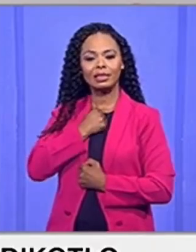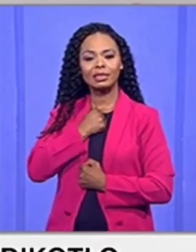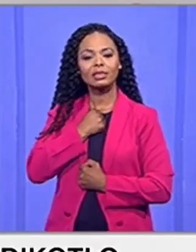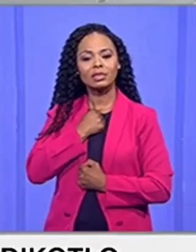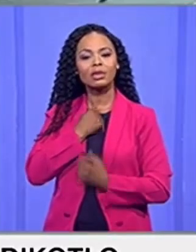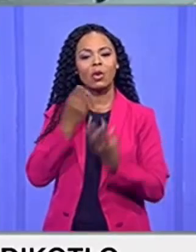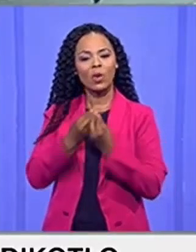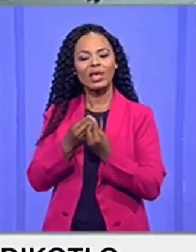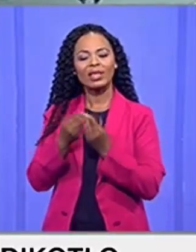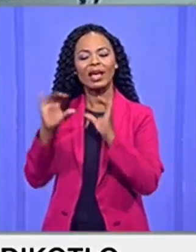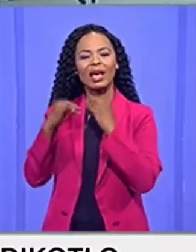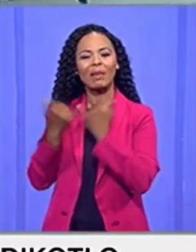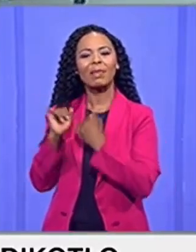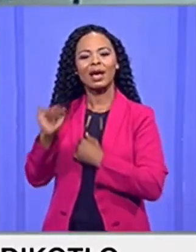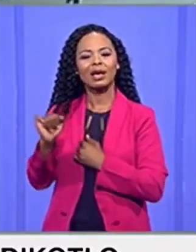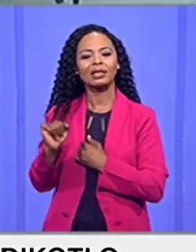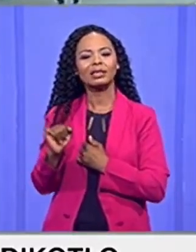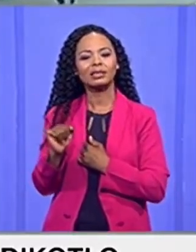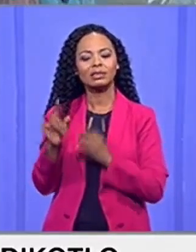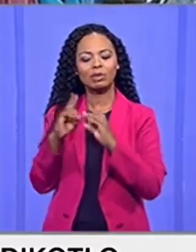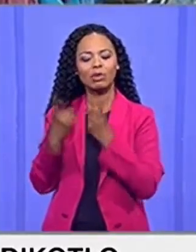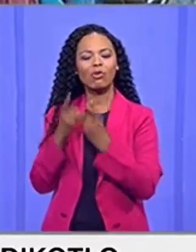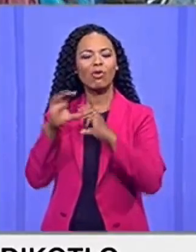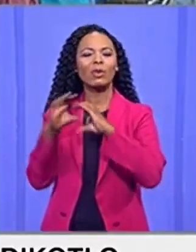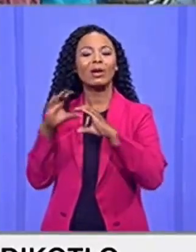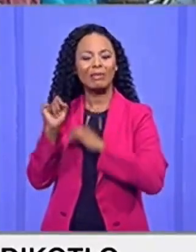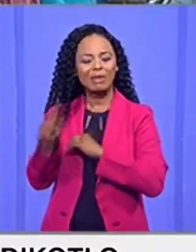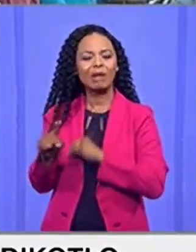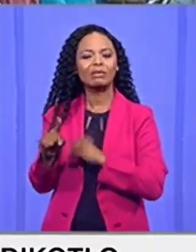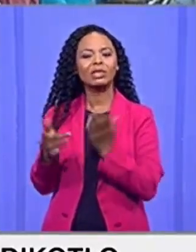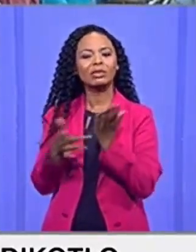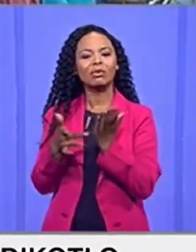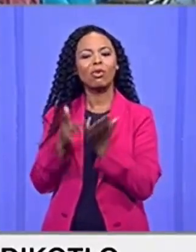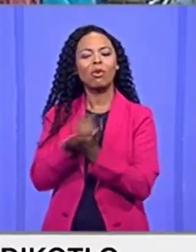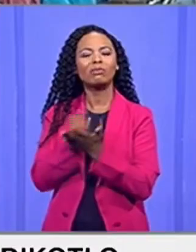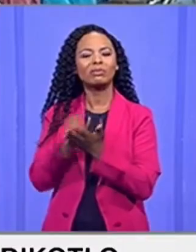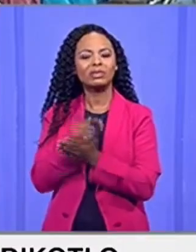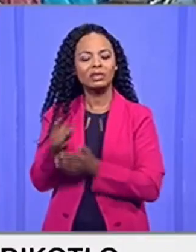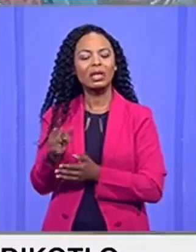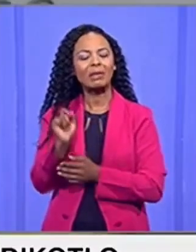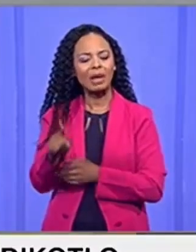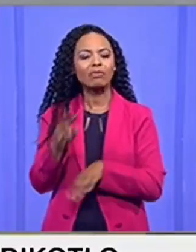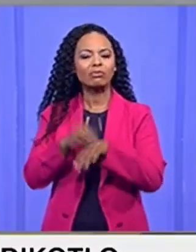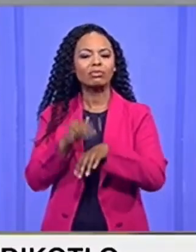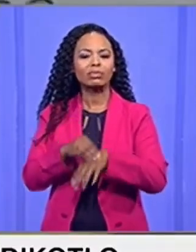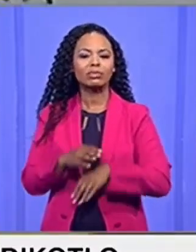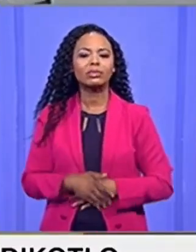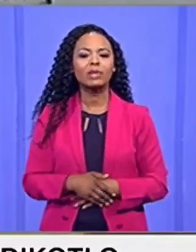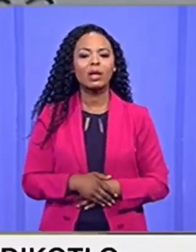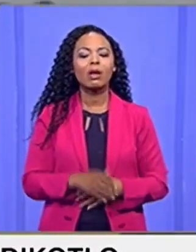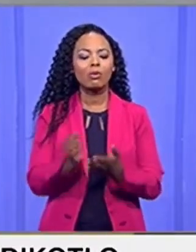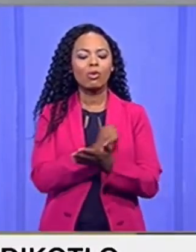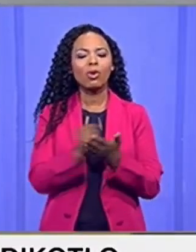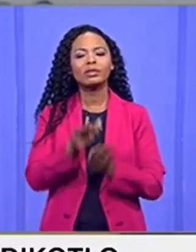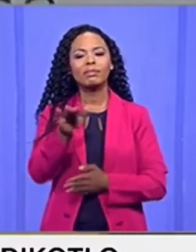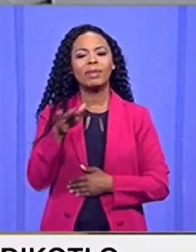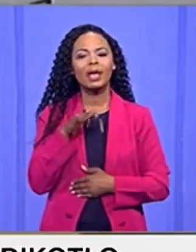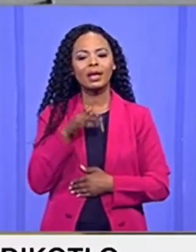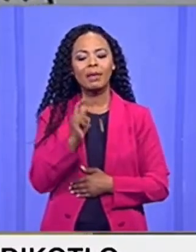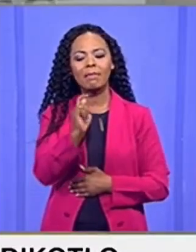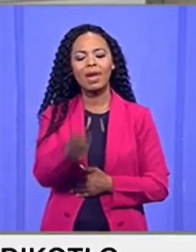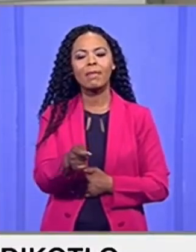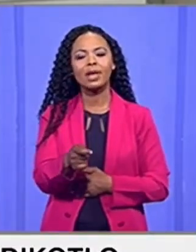is dealing with it. Dimilione tsa batho ba ba amogelang thuso ya madi ba ne ba amiwa ke se se bidiwang gore ke Post Bank Payment Switch e neng